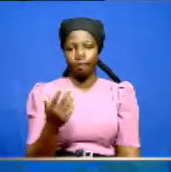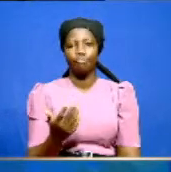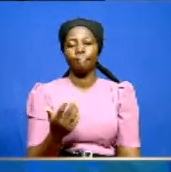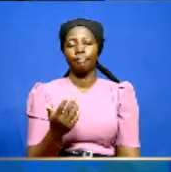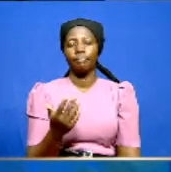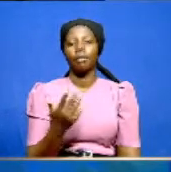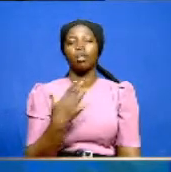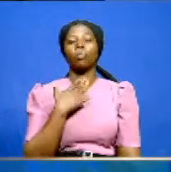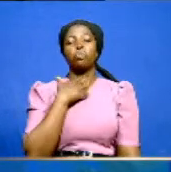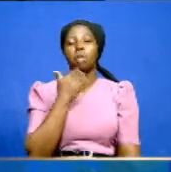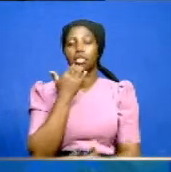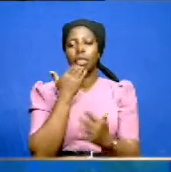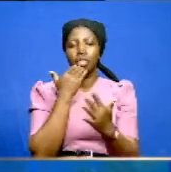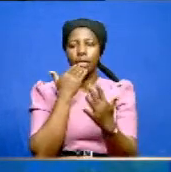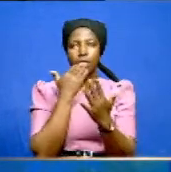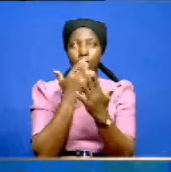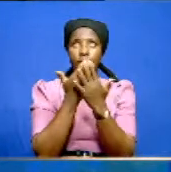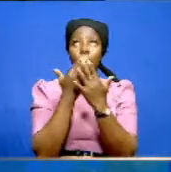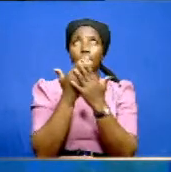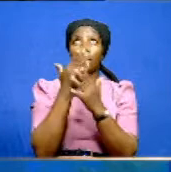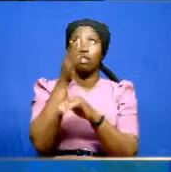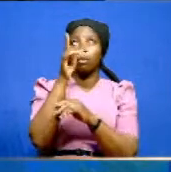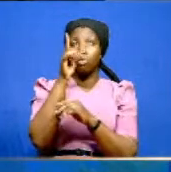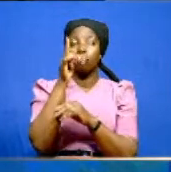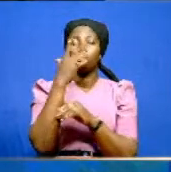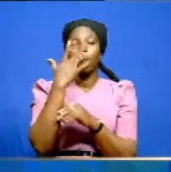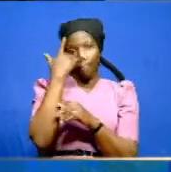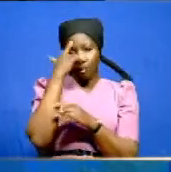We want to thank you for being with us